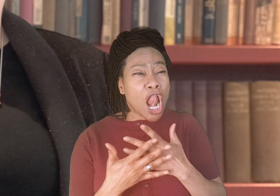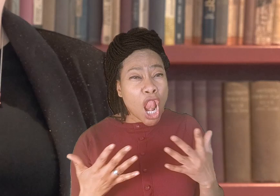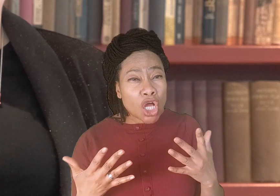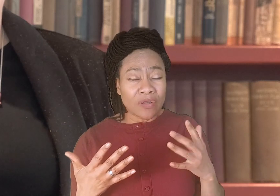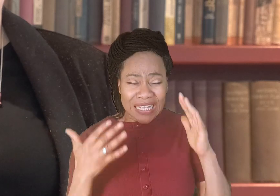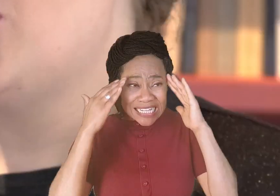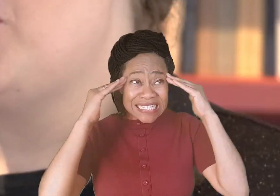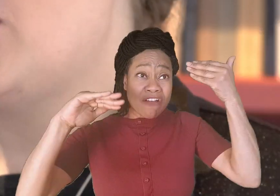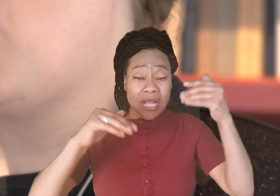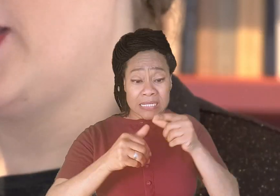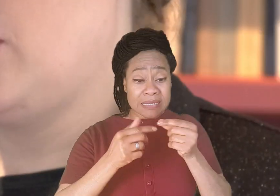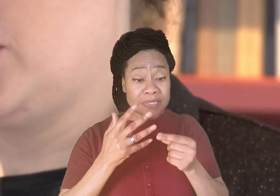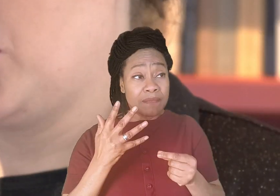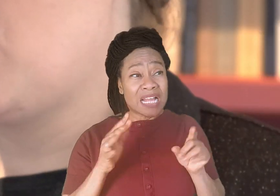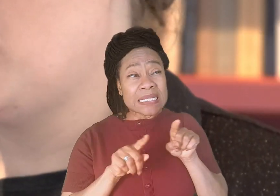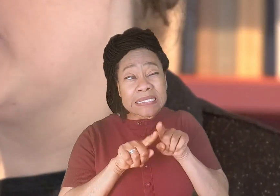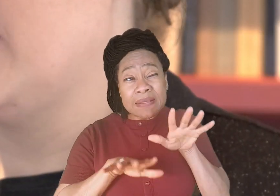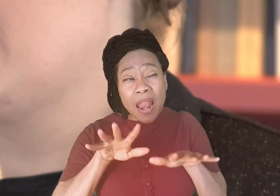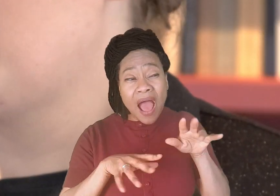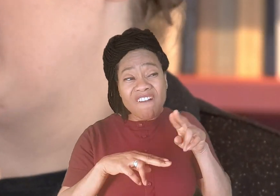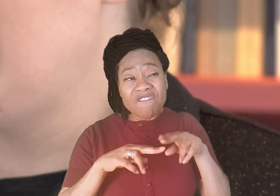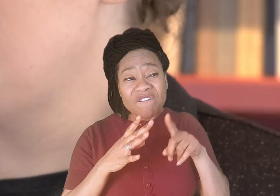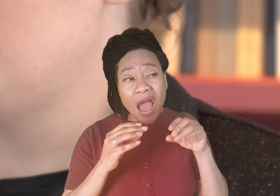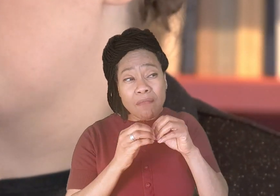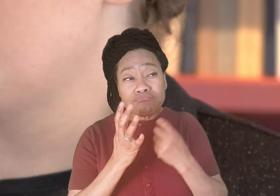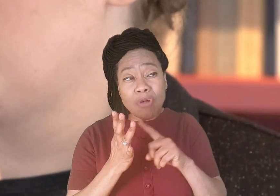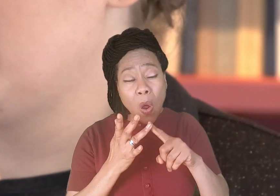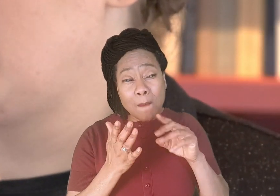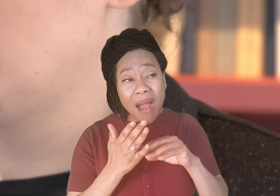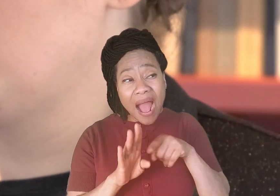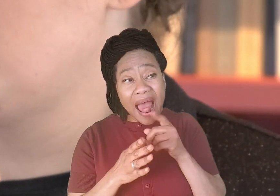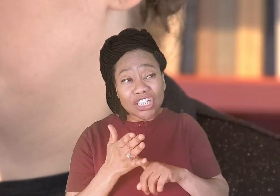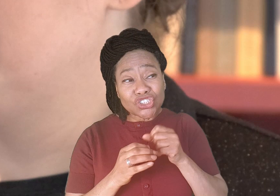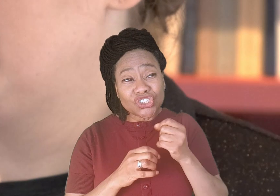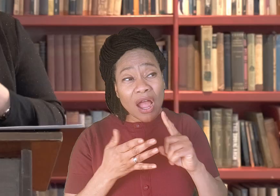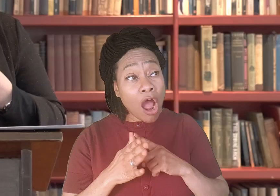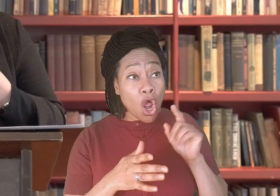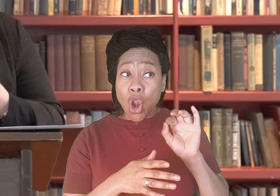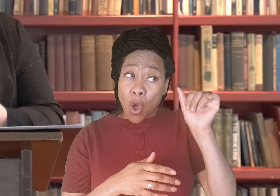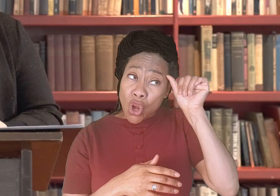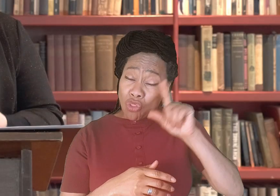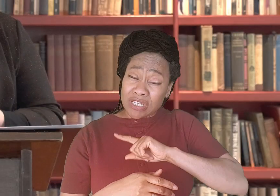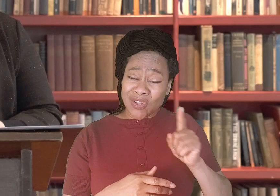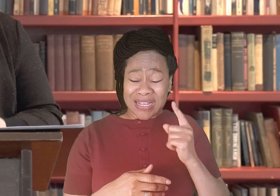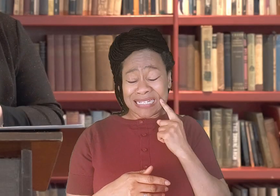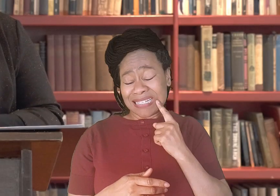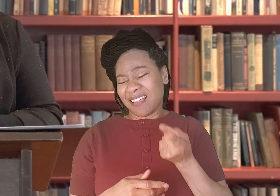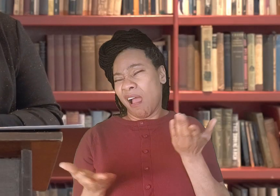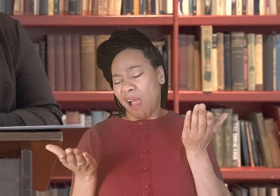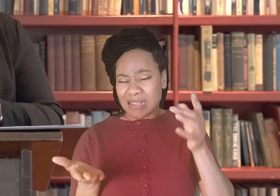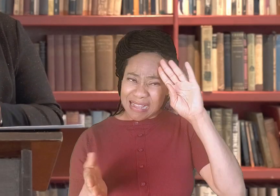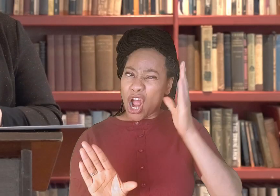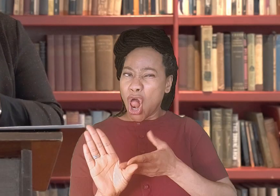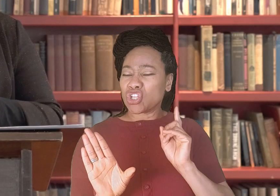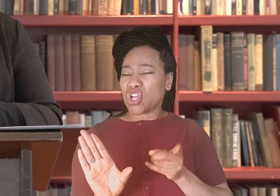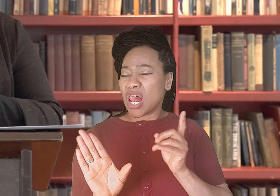to fibromyalgia, and nobody quite knows what the cause is, so it's easy to write off as psychological. And even easier still to write